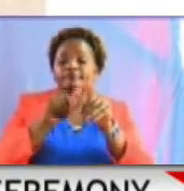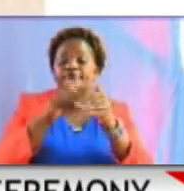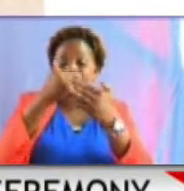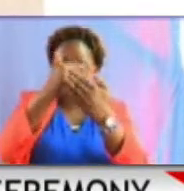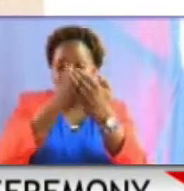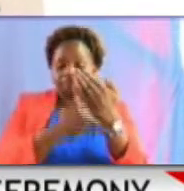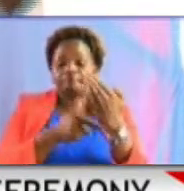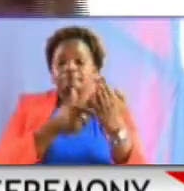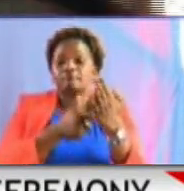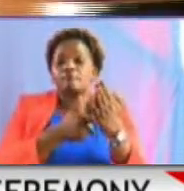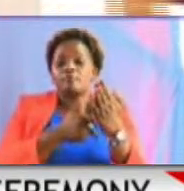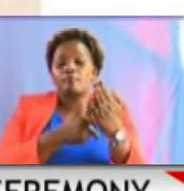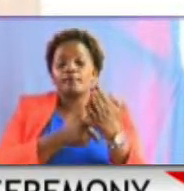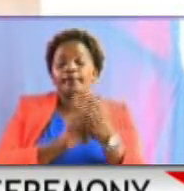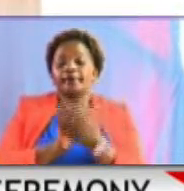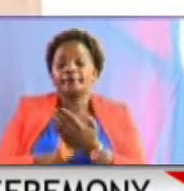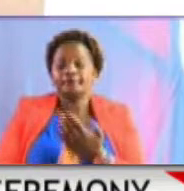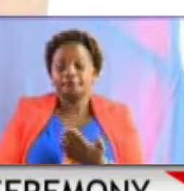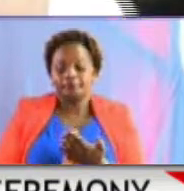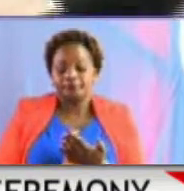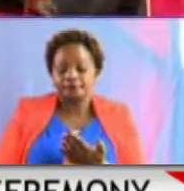Welcome.